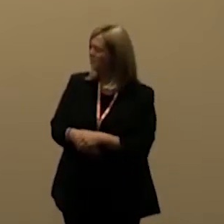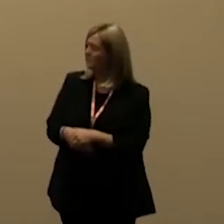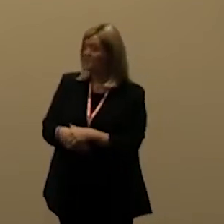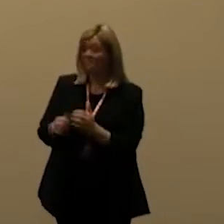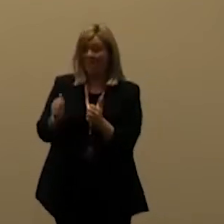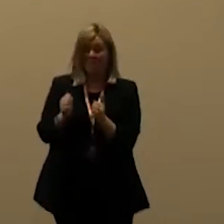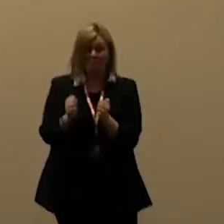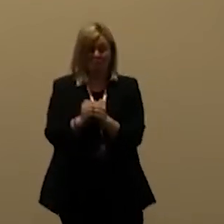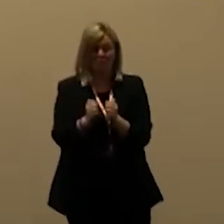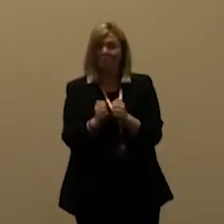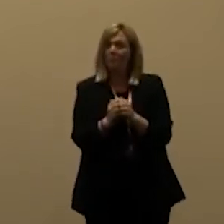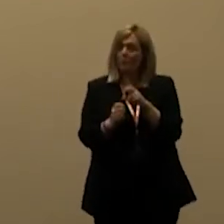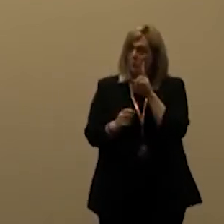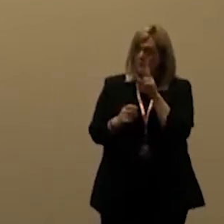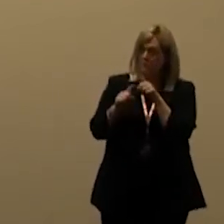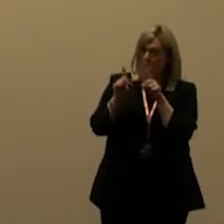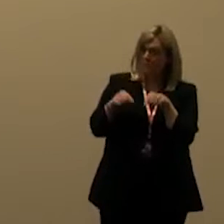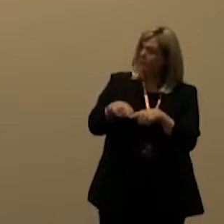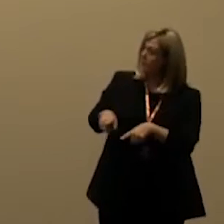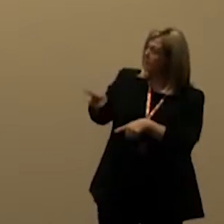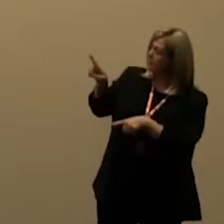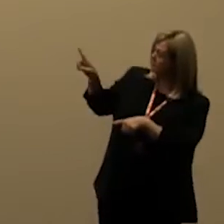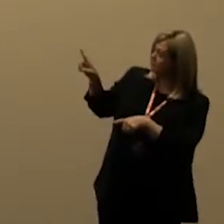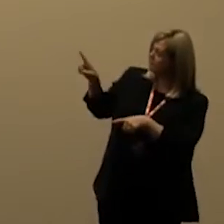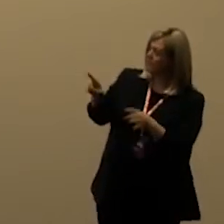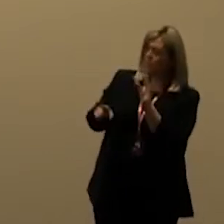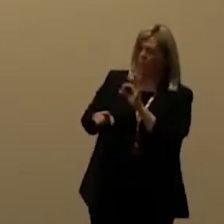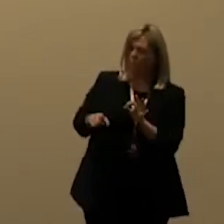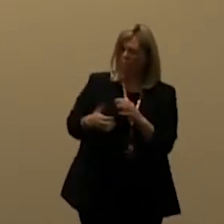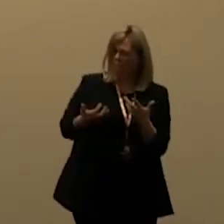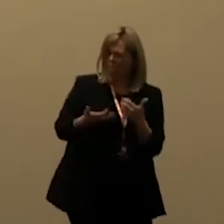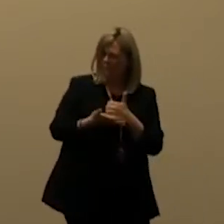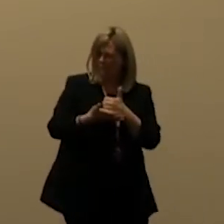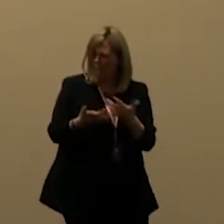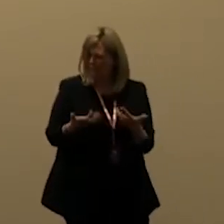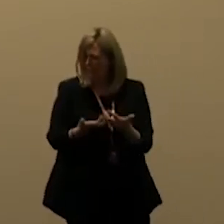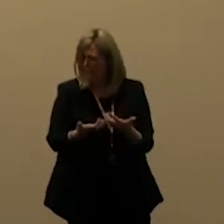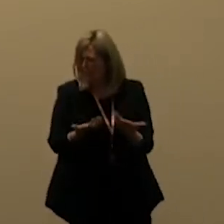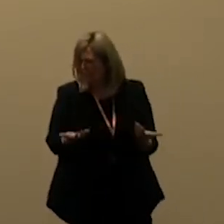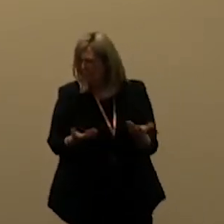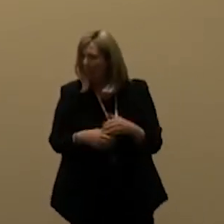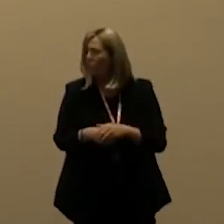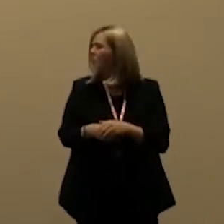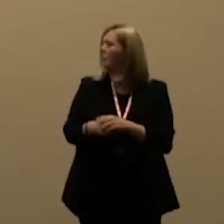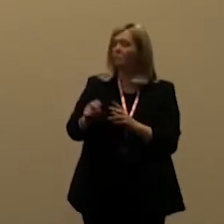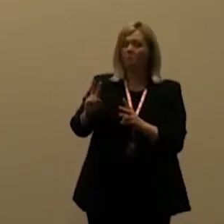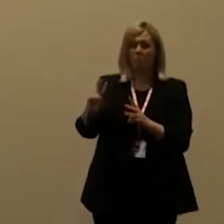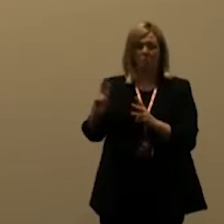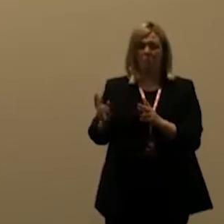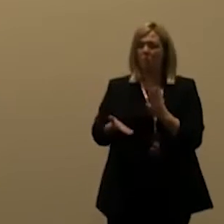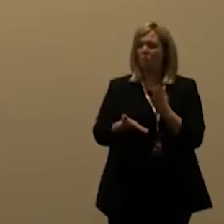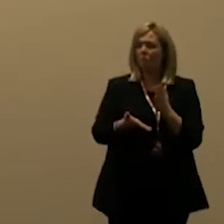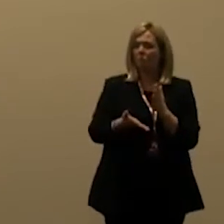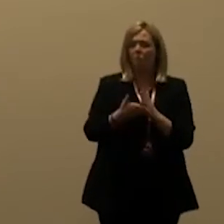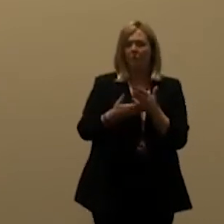Absolutely. And as you can see on the screen here, we're coming back to that question, how can we help? And we're both really big fans of